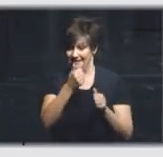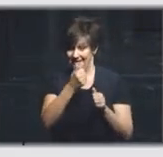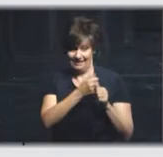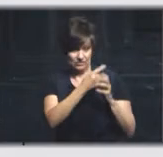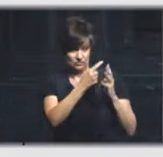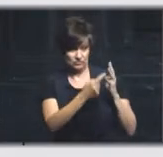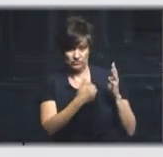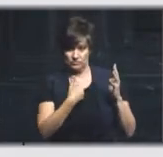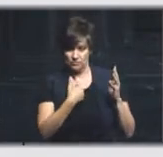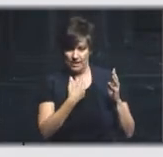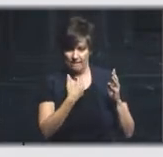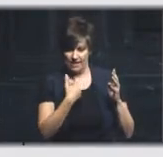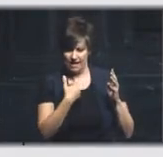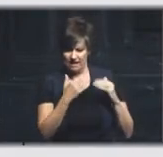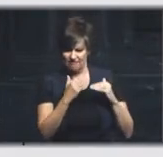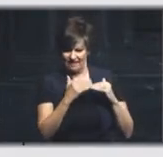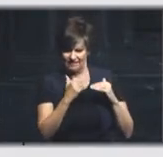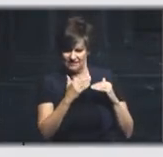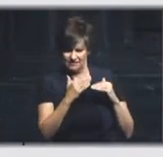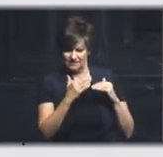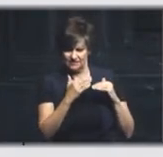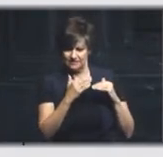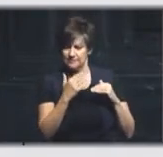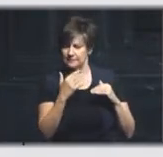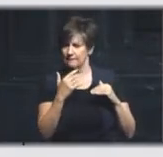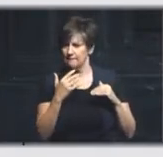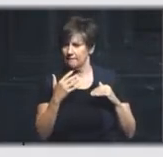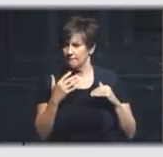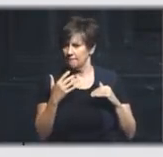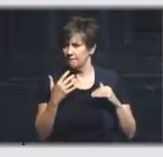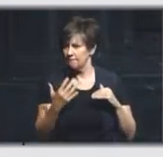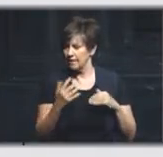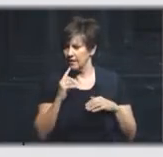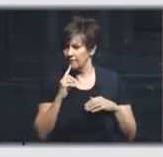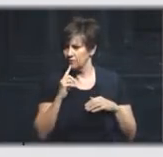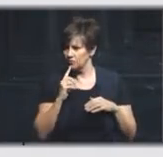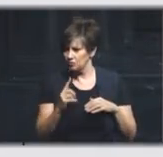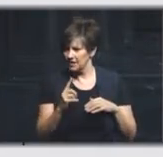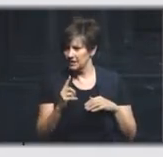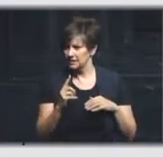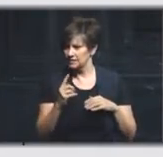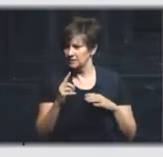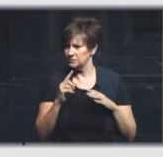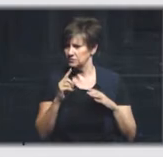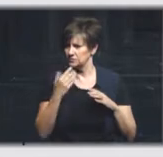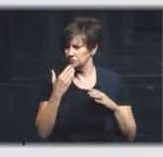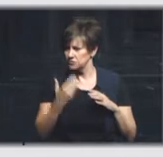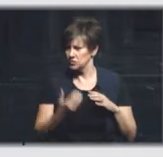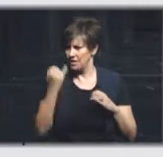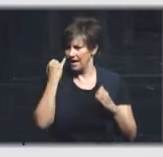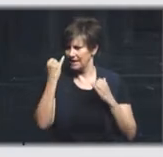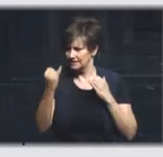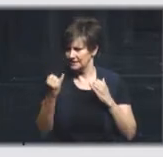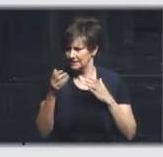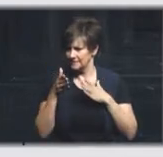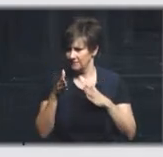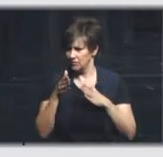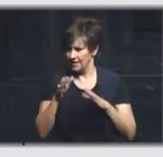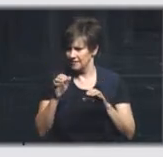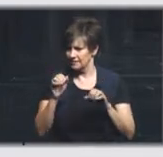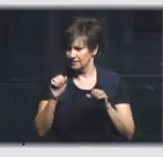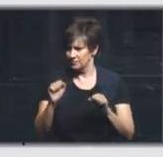we've had at least five really quality ideas of tactics that we could